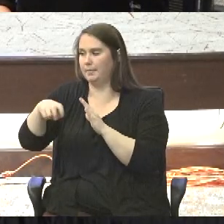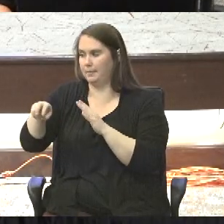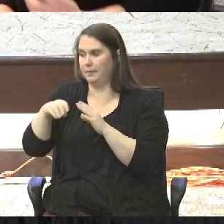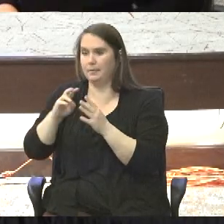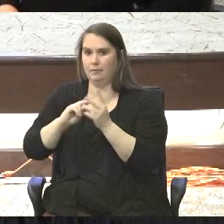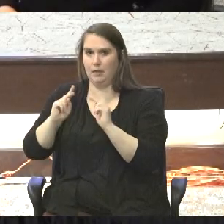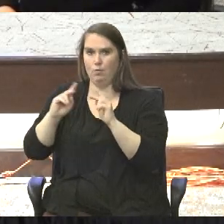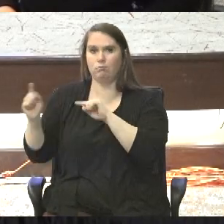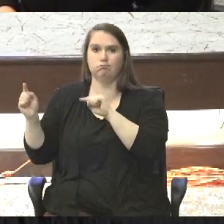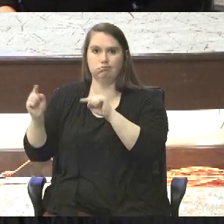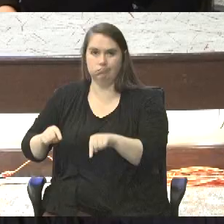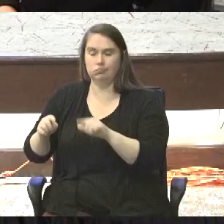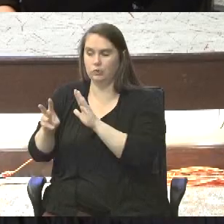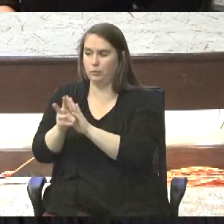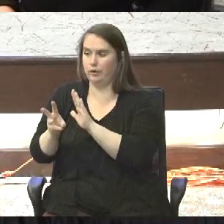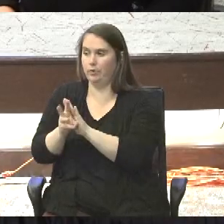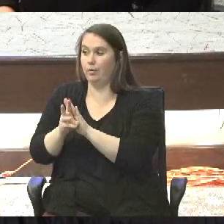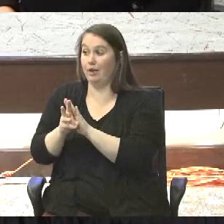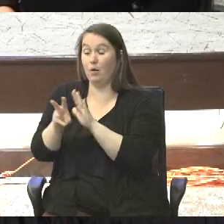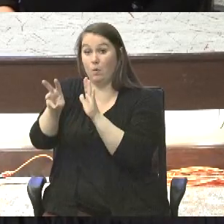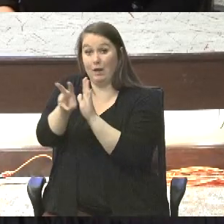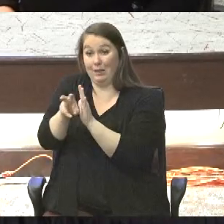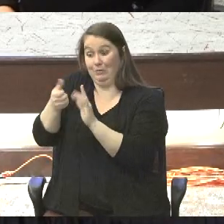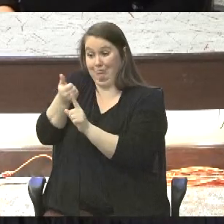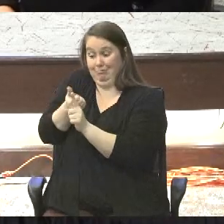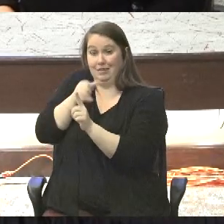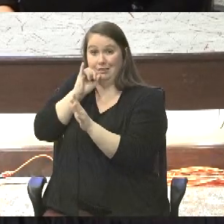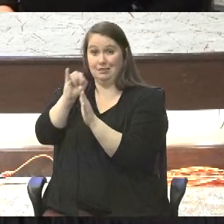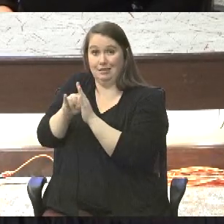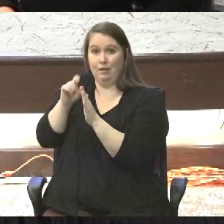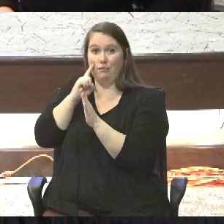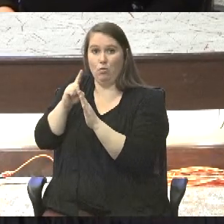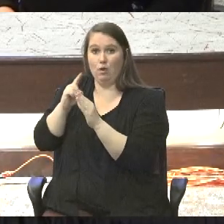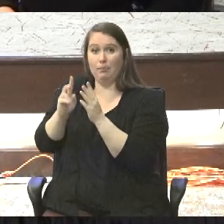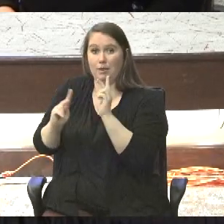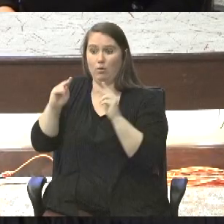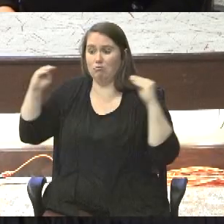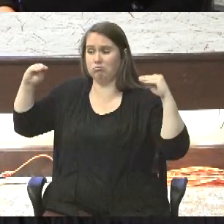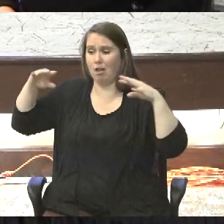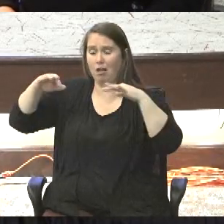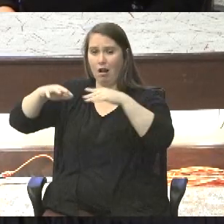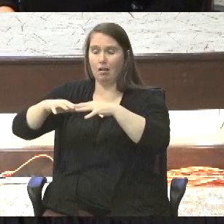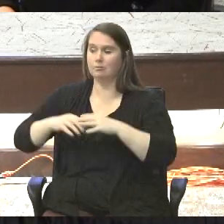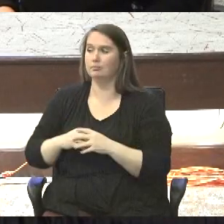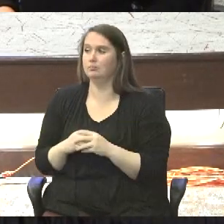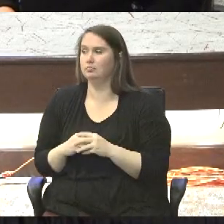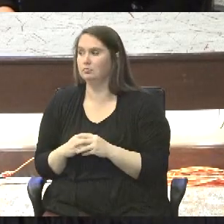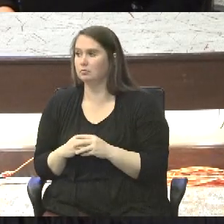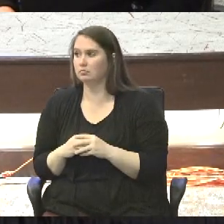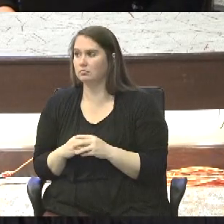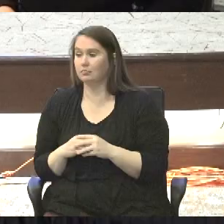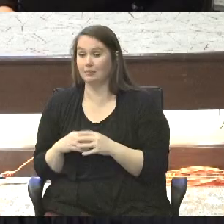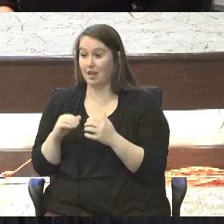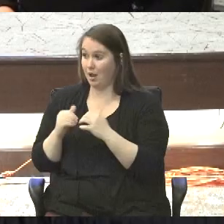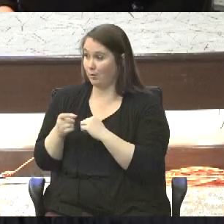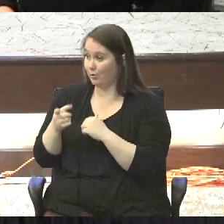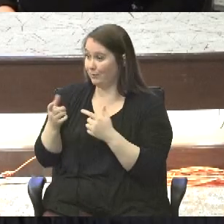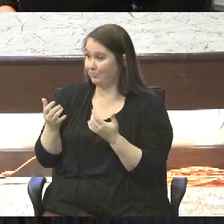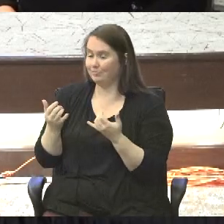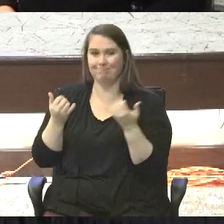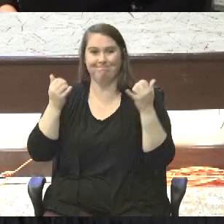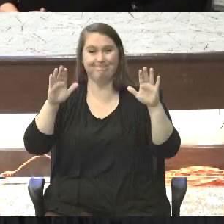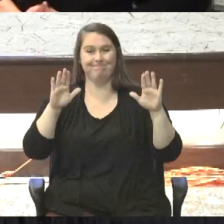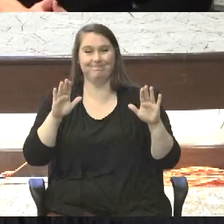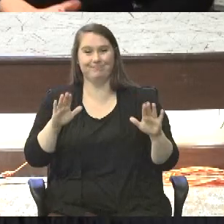redefining and enhancing Waco's identity as a premier travel destination. So look forward to the presentation. Monica. Great. All right. Good afternoon, Mayor